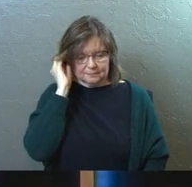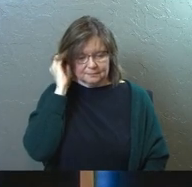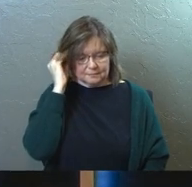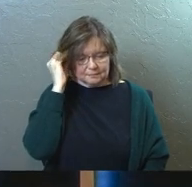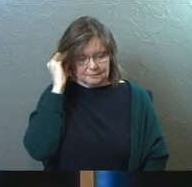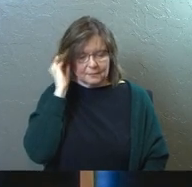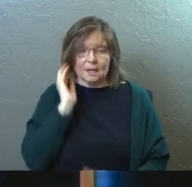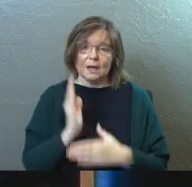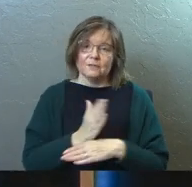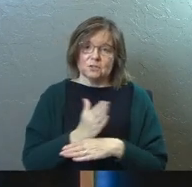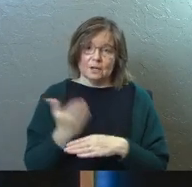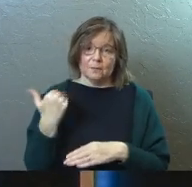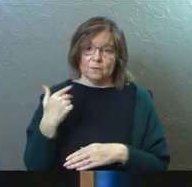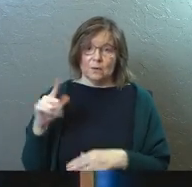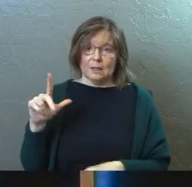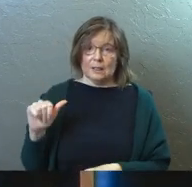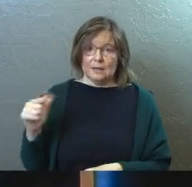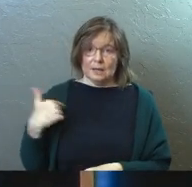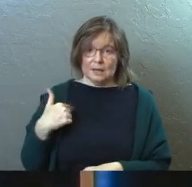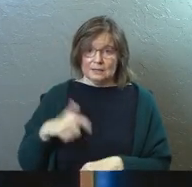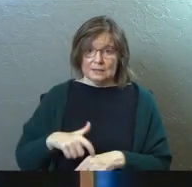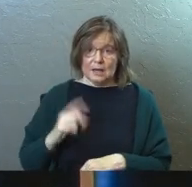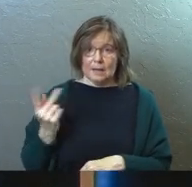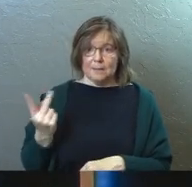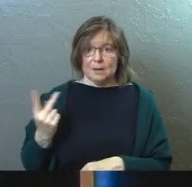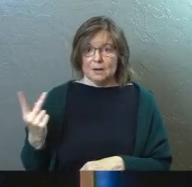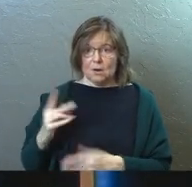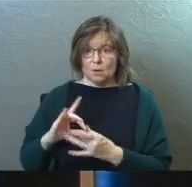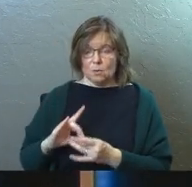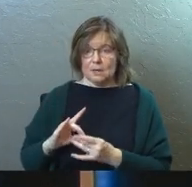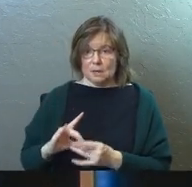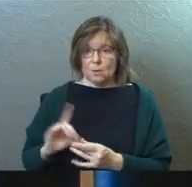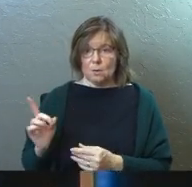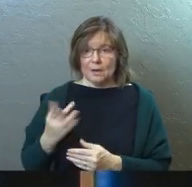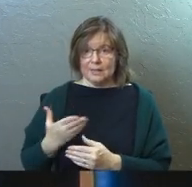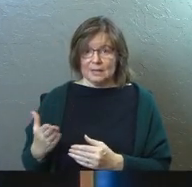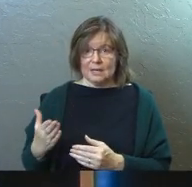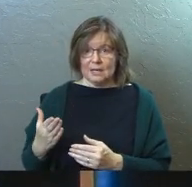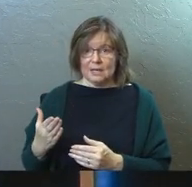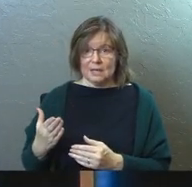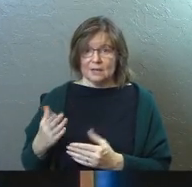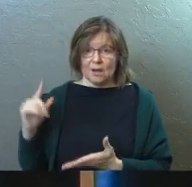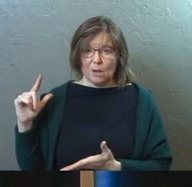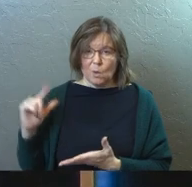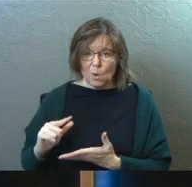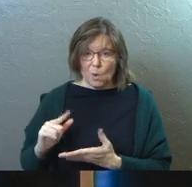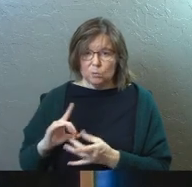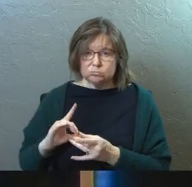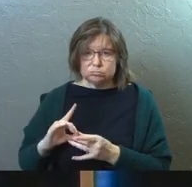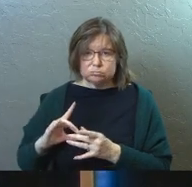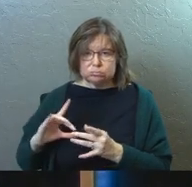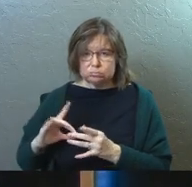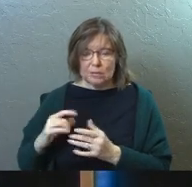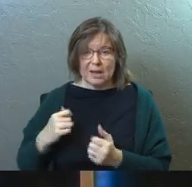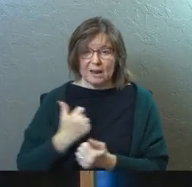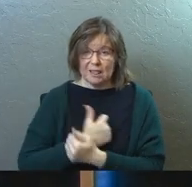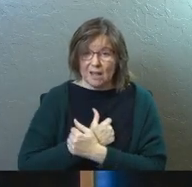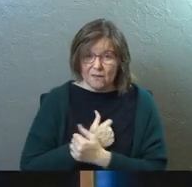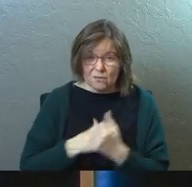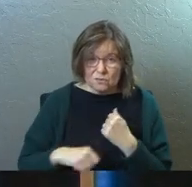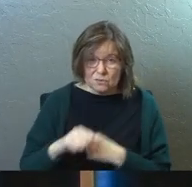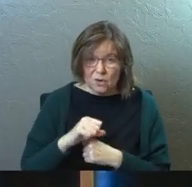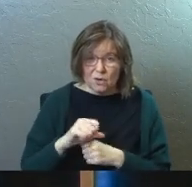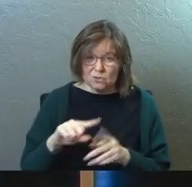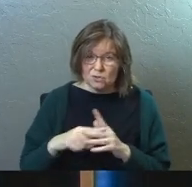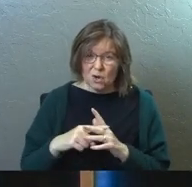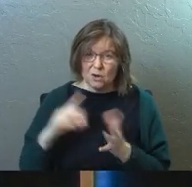I've shared this before. Linda and I had some times in our relationship where things got very low and our in-loveness with each